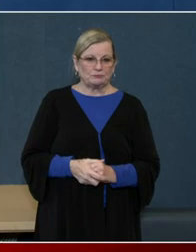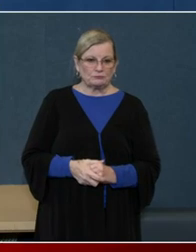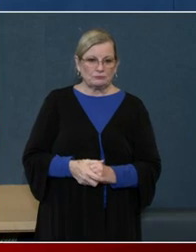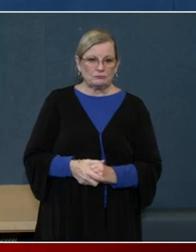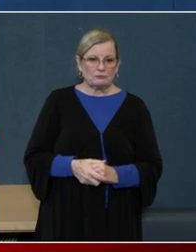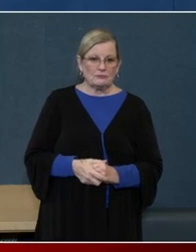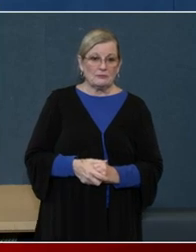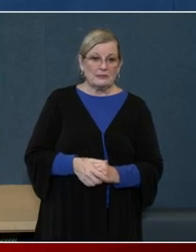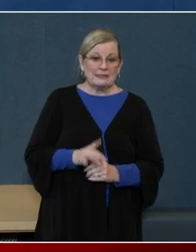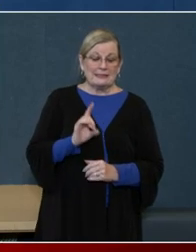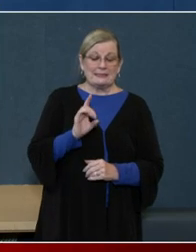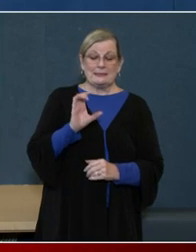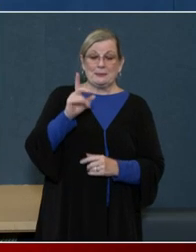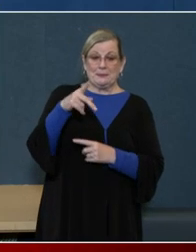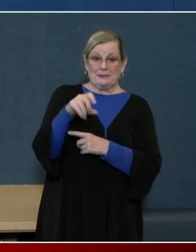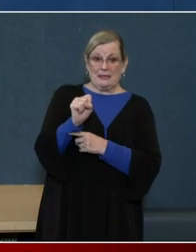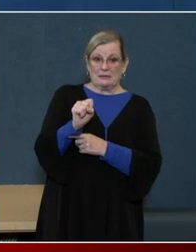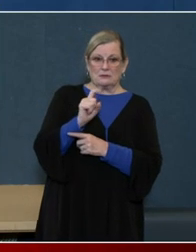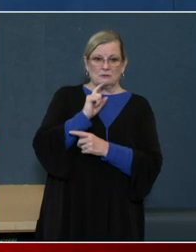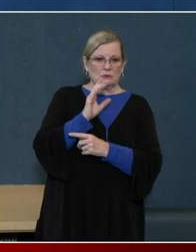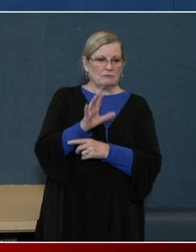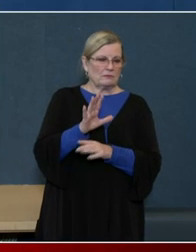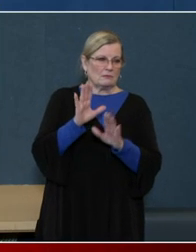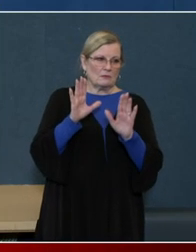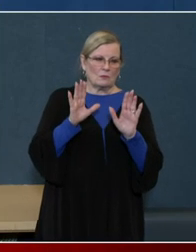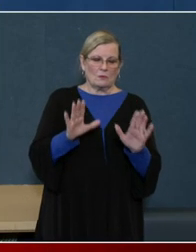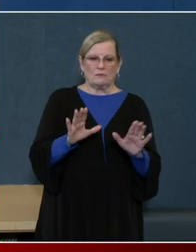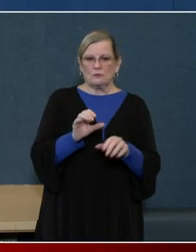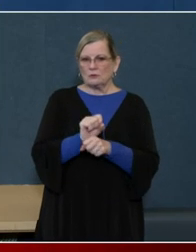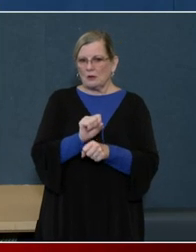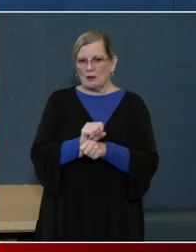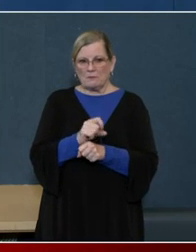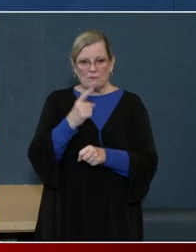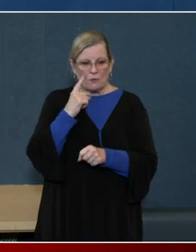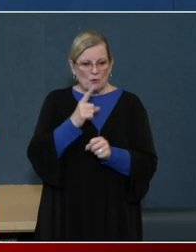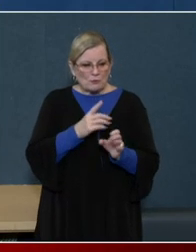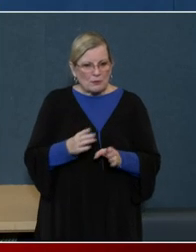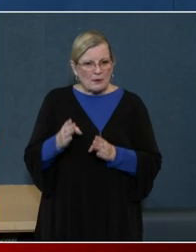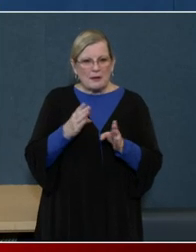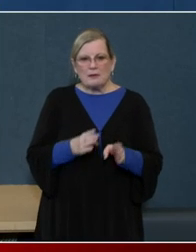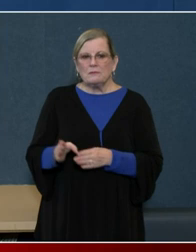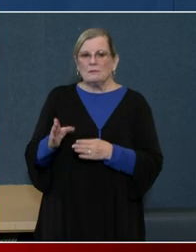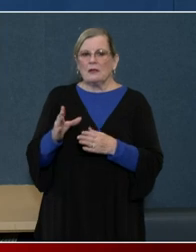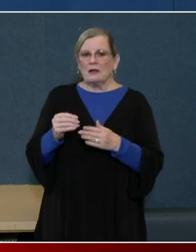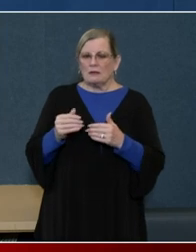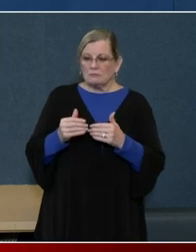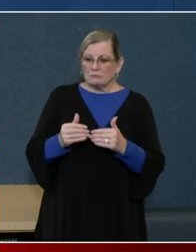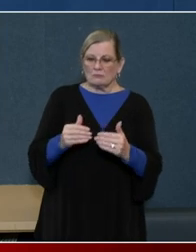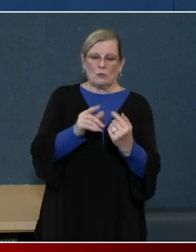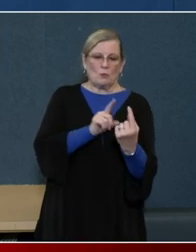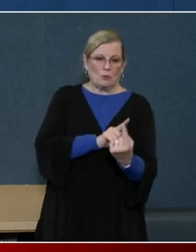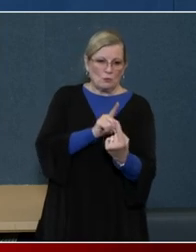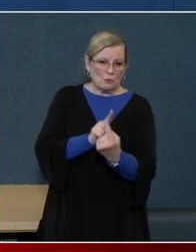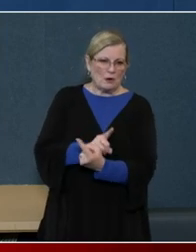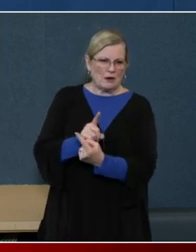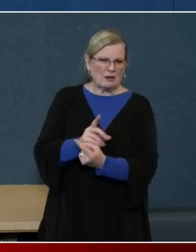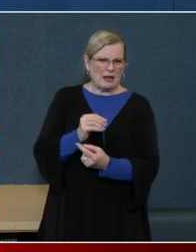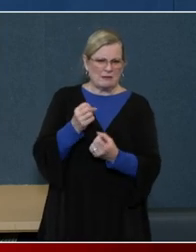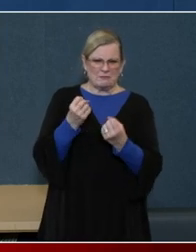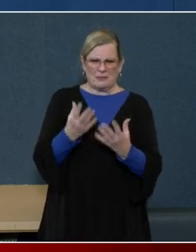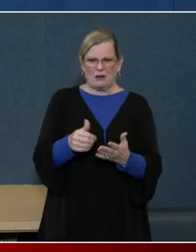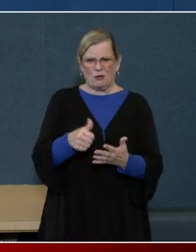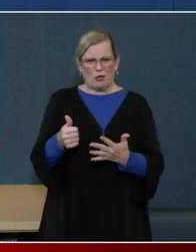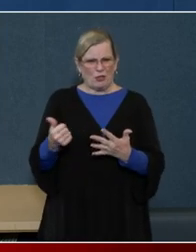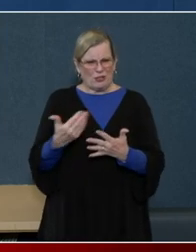DCPS has done tremendous work to prepare for operating in person. There's a number of steps that we've taken in